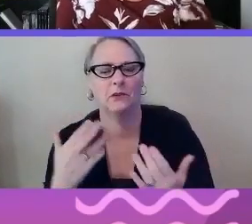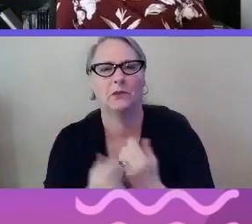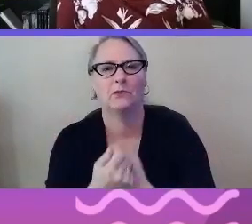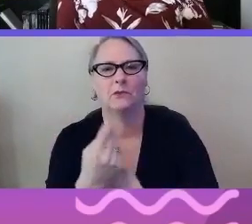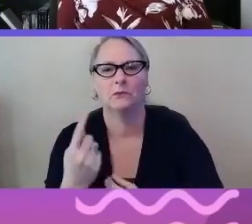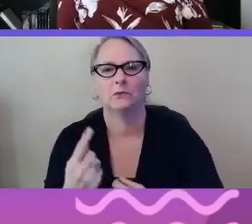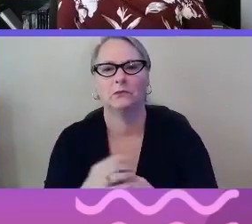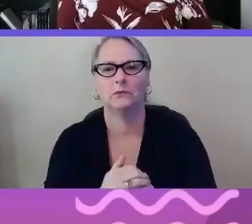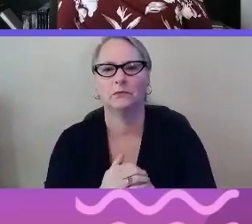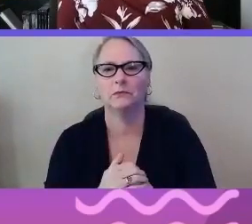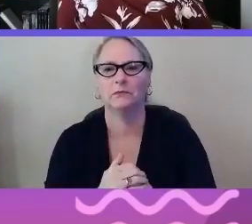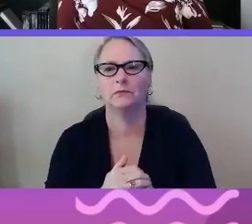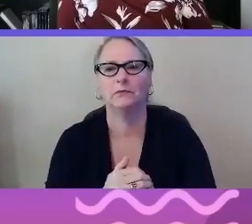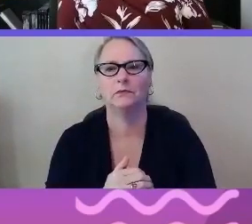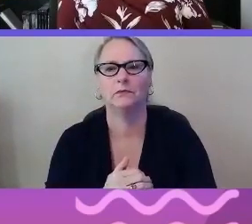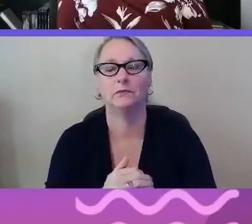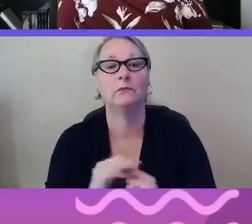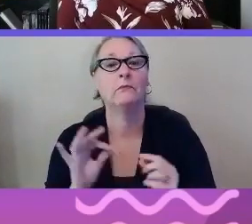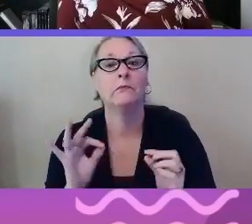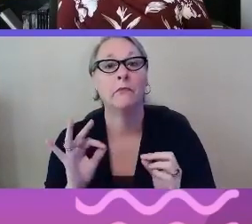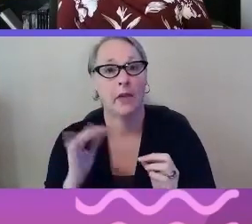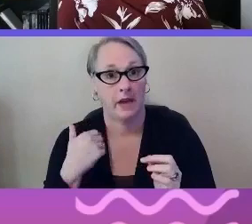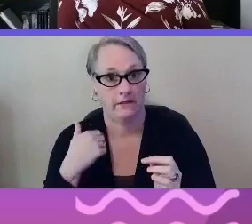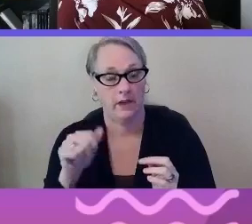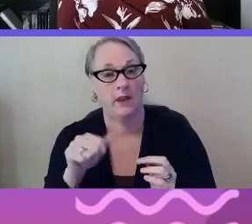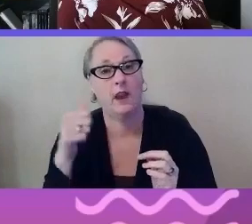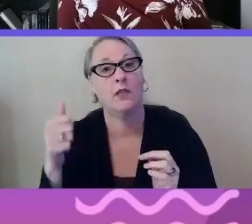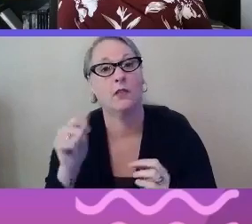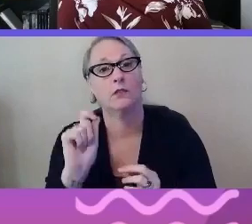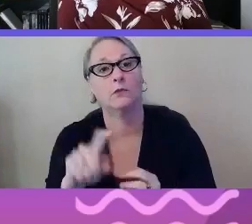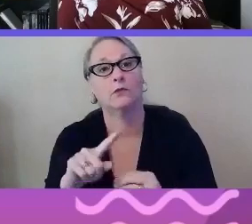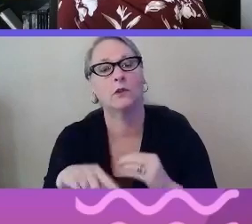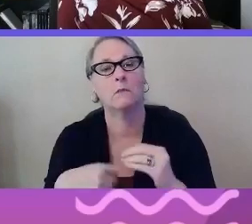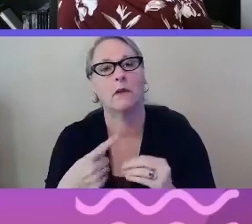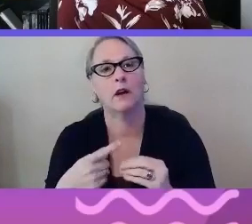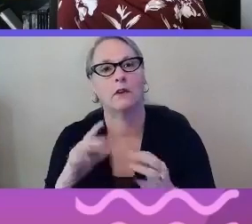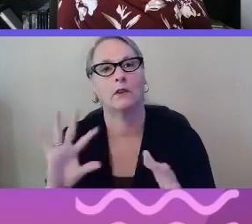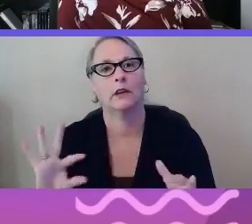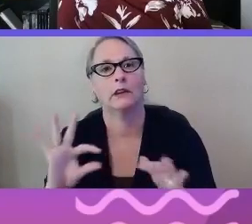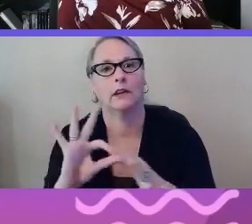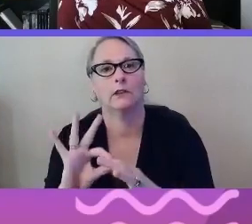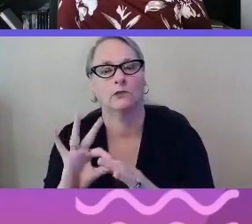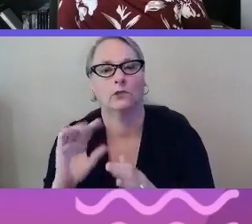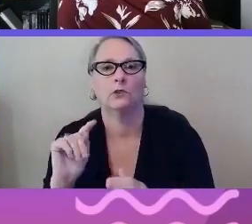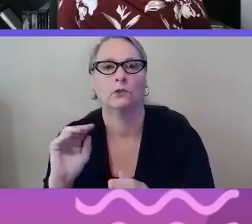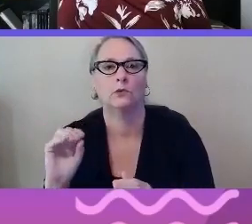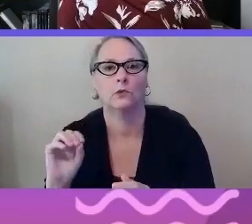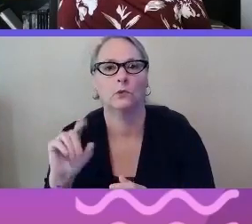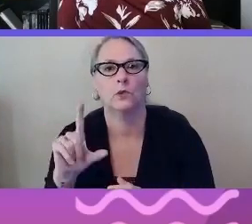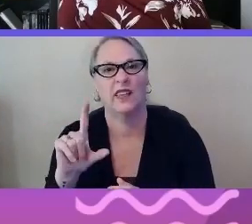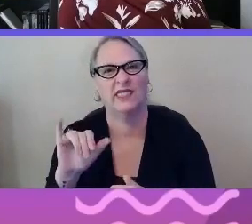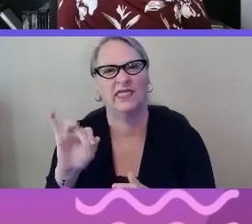Another question is about the connections to life that you mentioned when you were going through for the